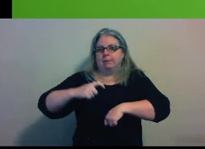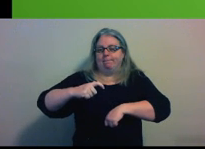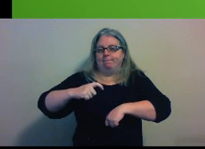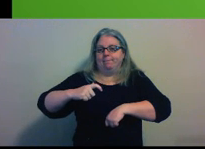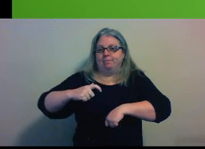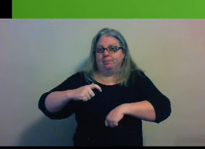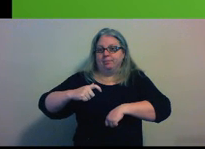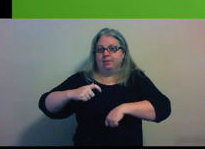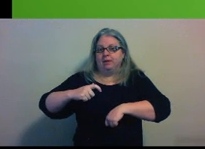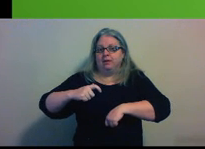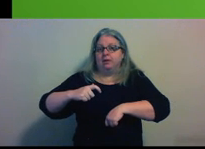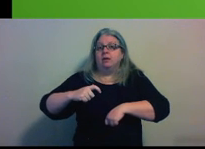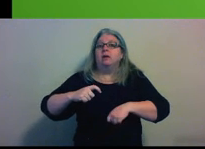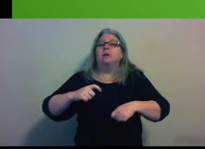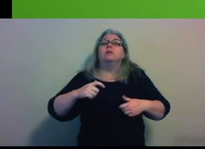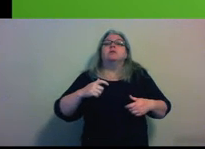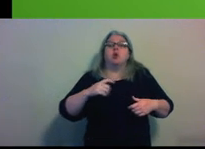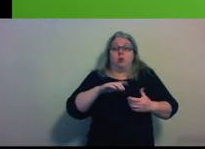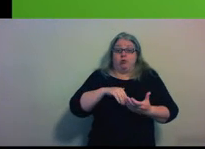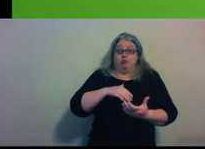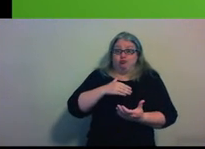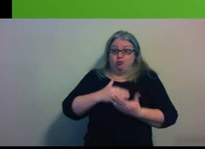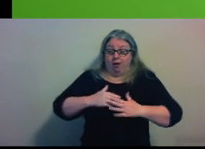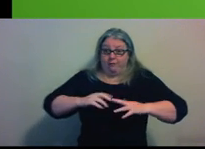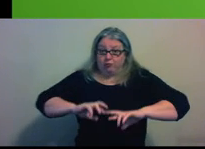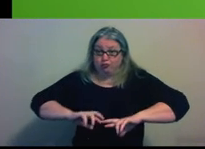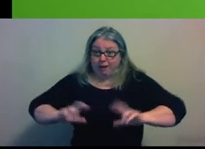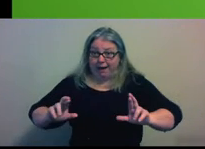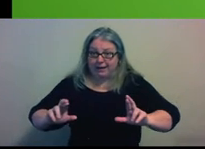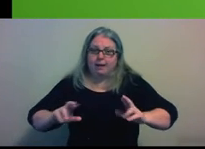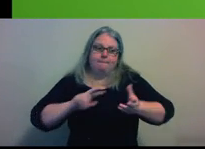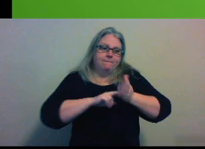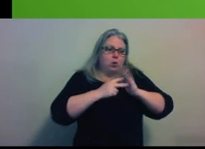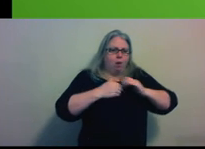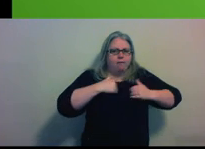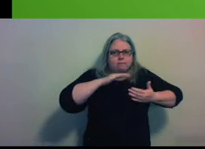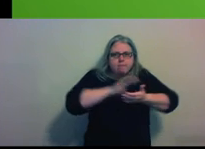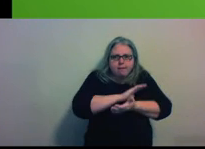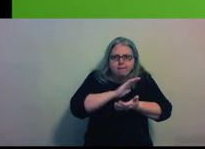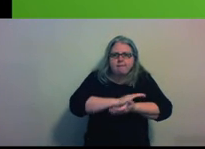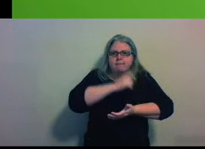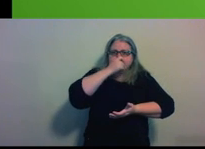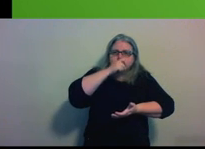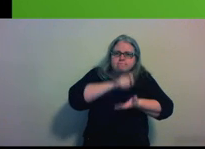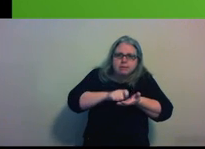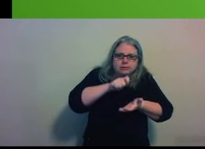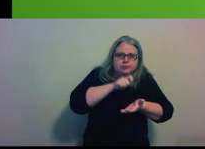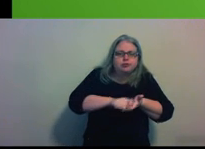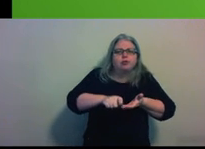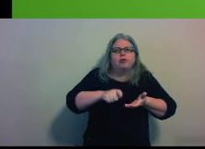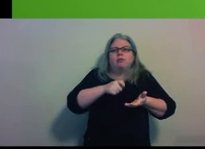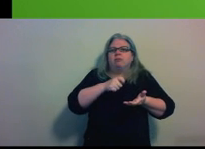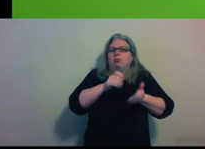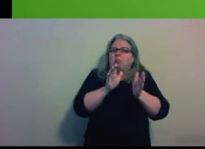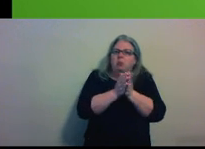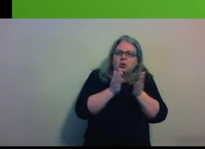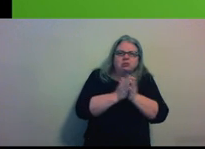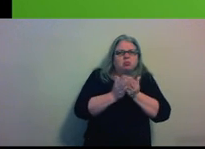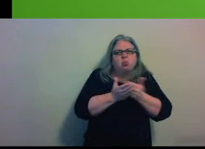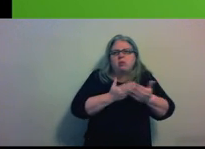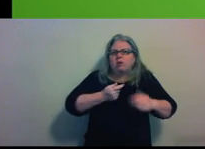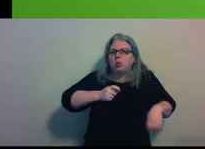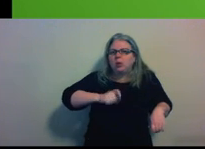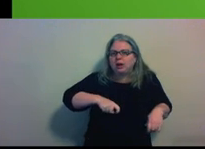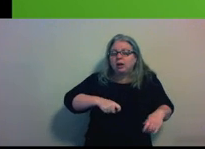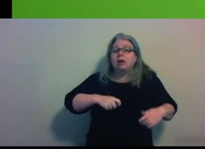on time. That means that you have any material necessary and you are prepared for your session and have also checked to make sure all